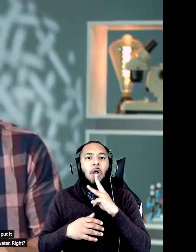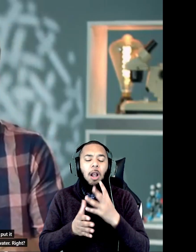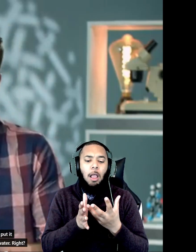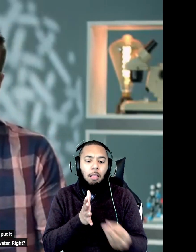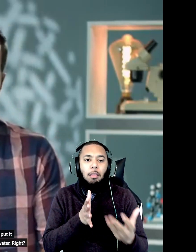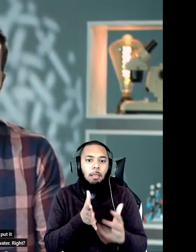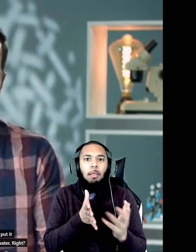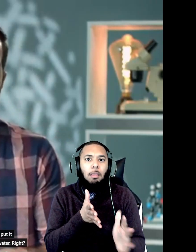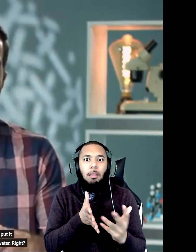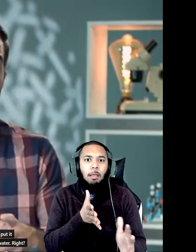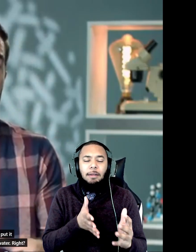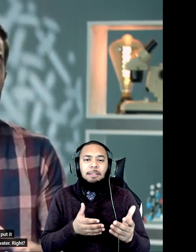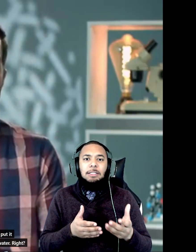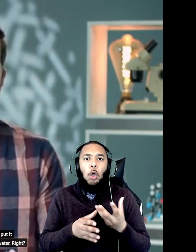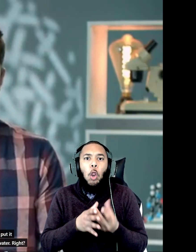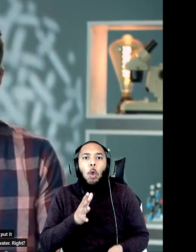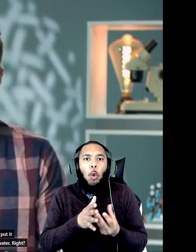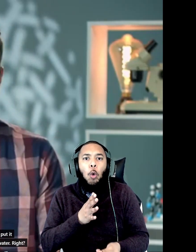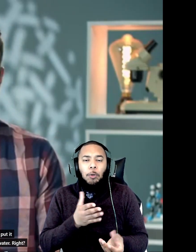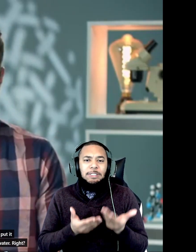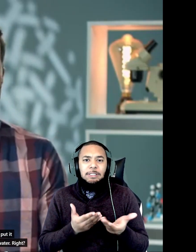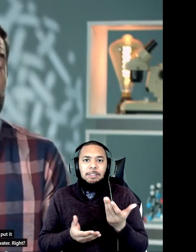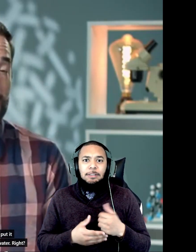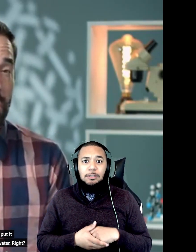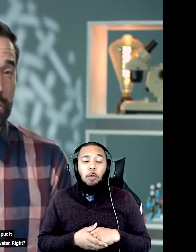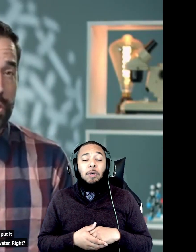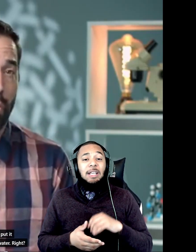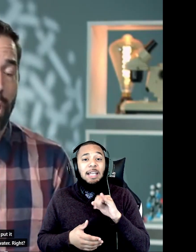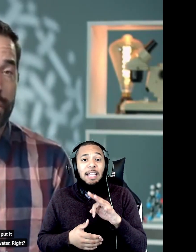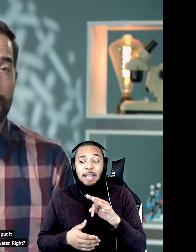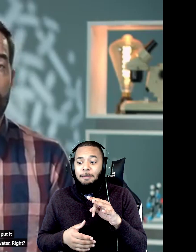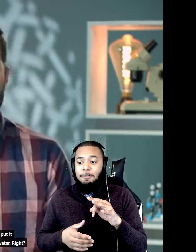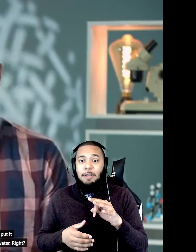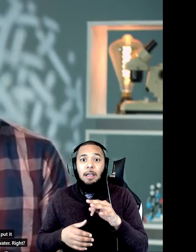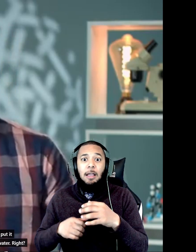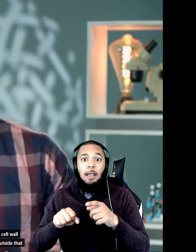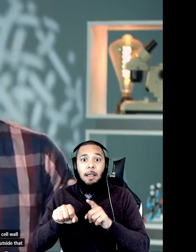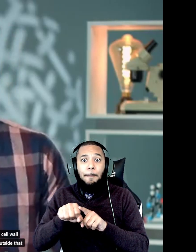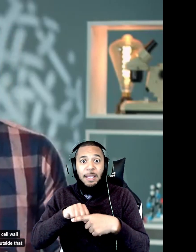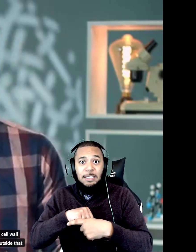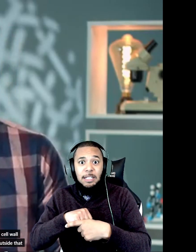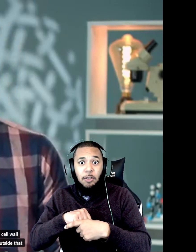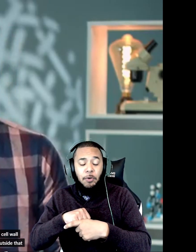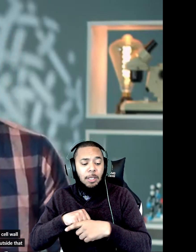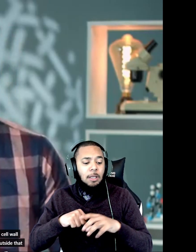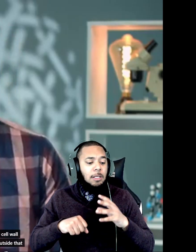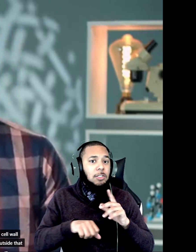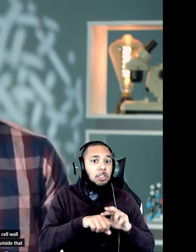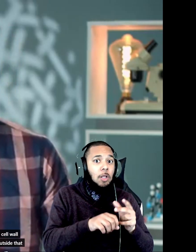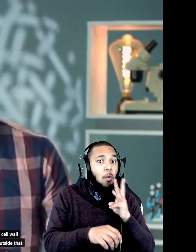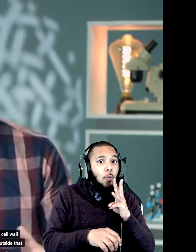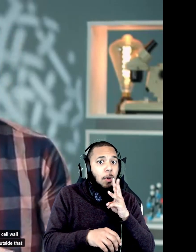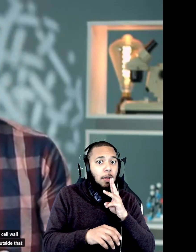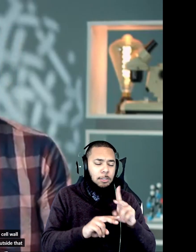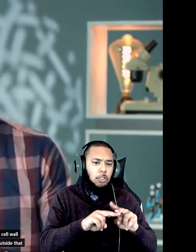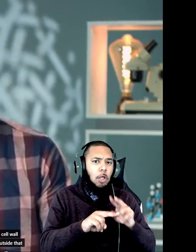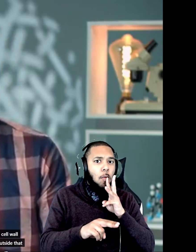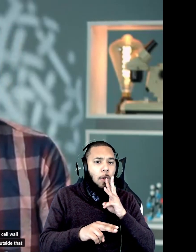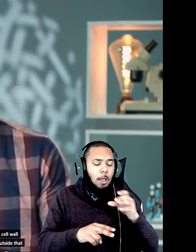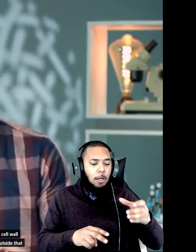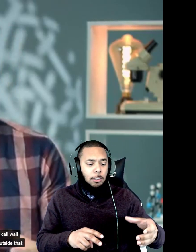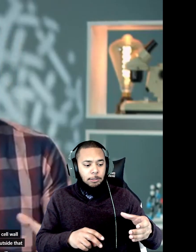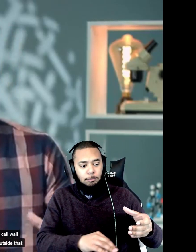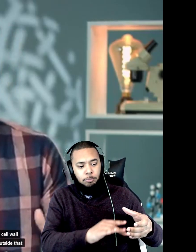we take a cell and we put it in a solution of really salty water, right? The water outside of the cell wall